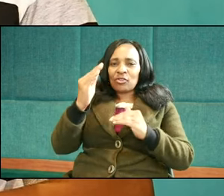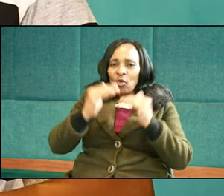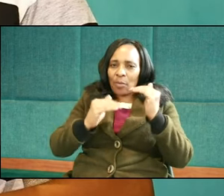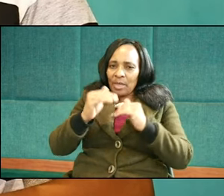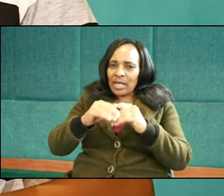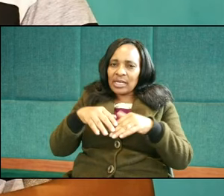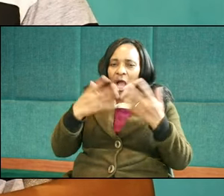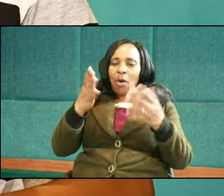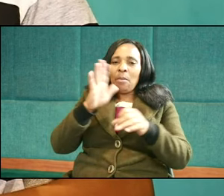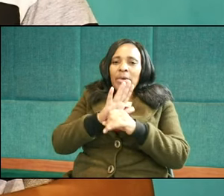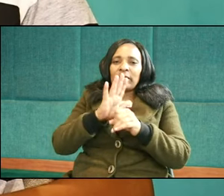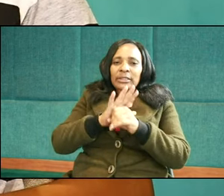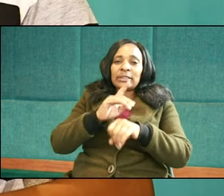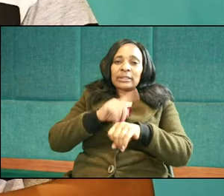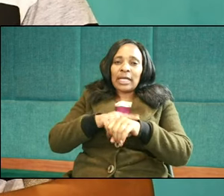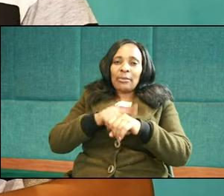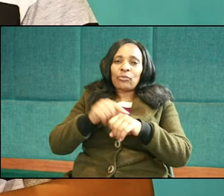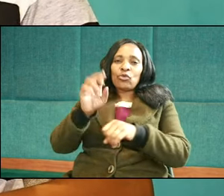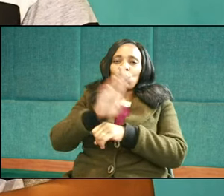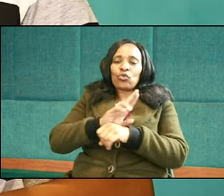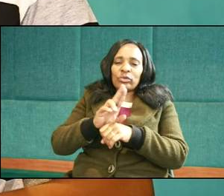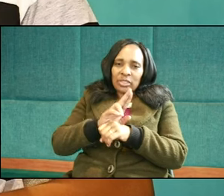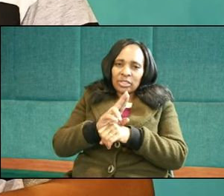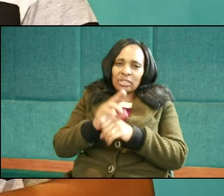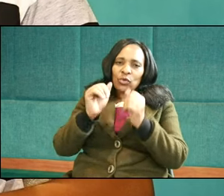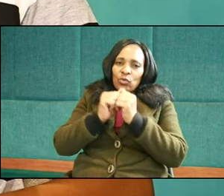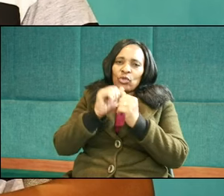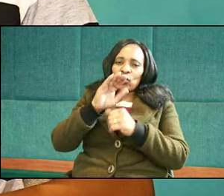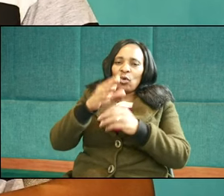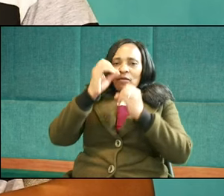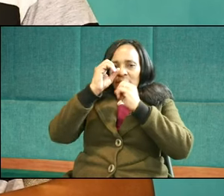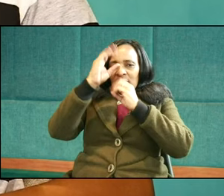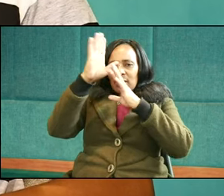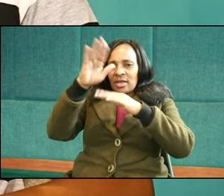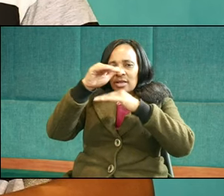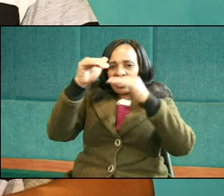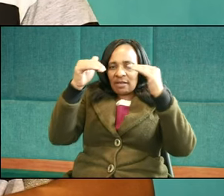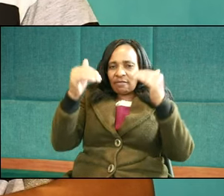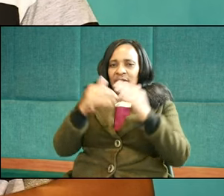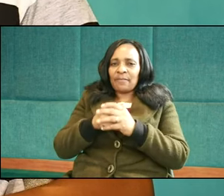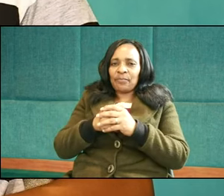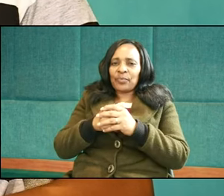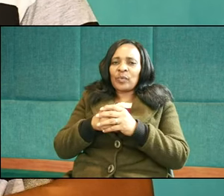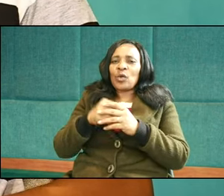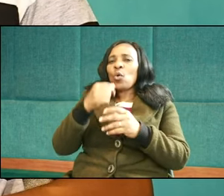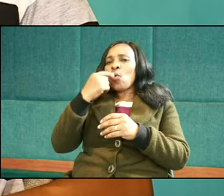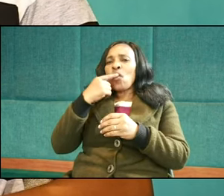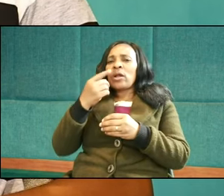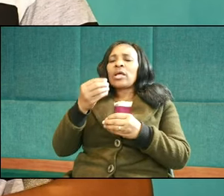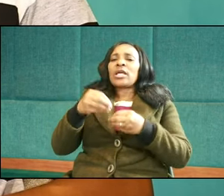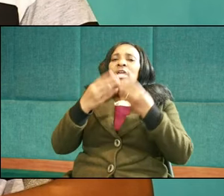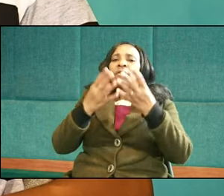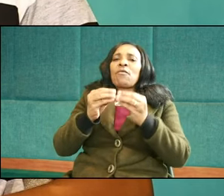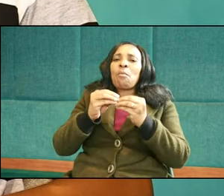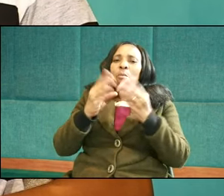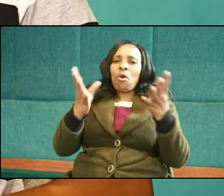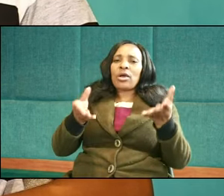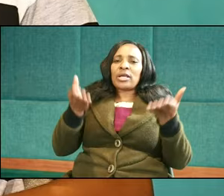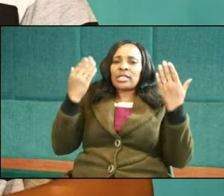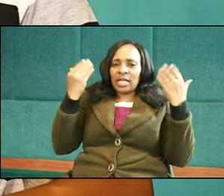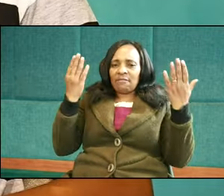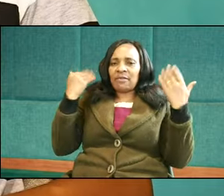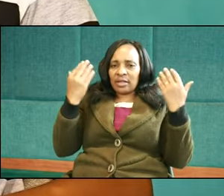how much time you could spend with your Father in heaven. So just focus more on the eternal